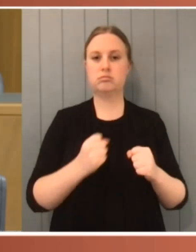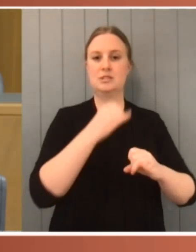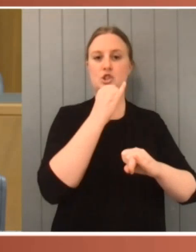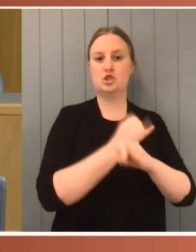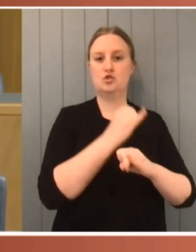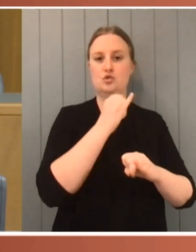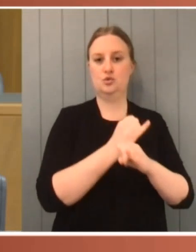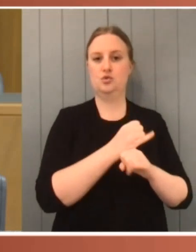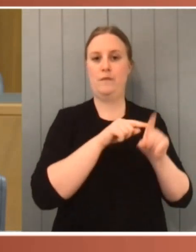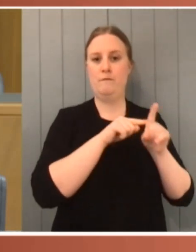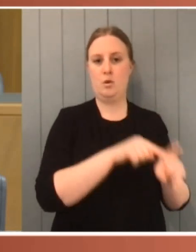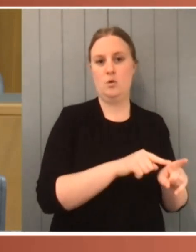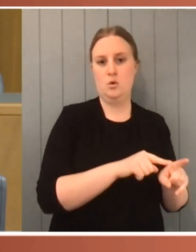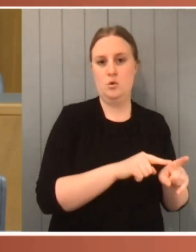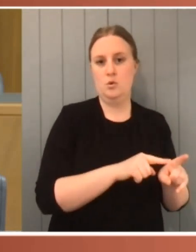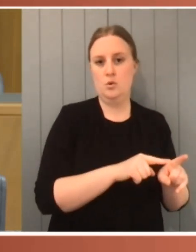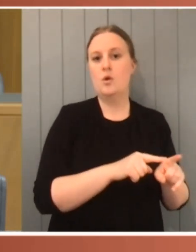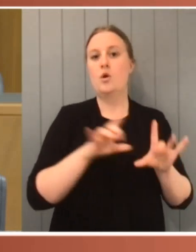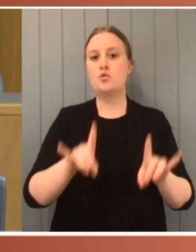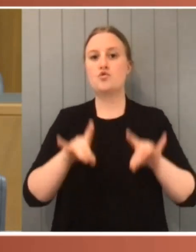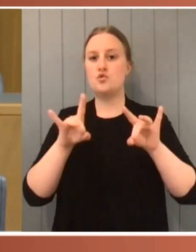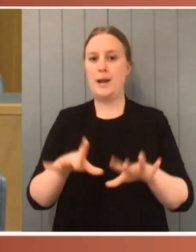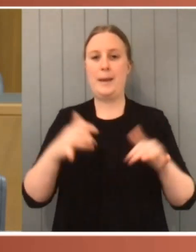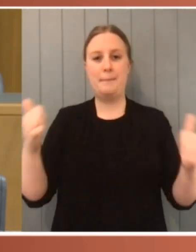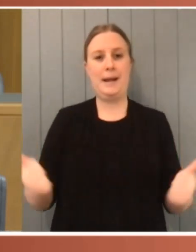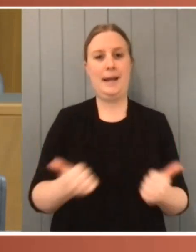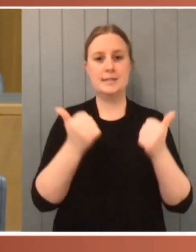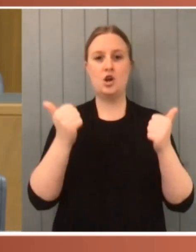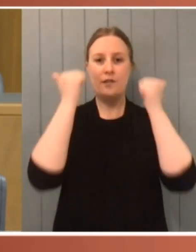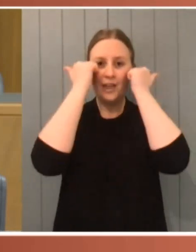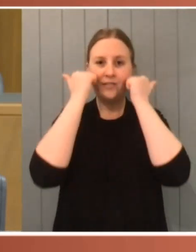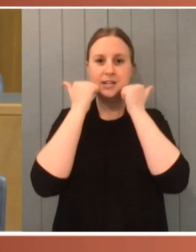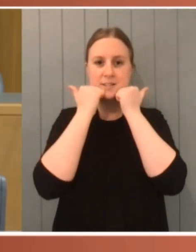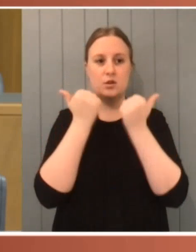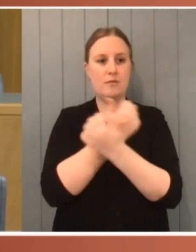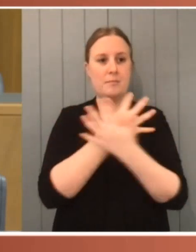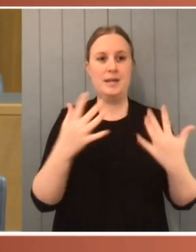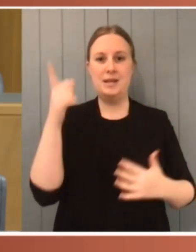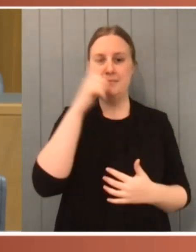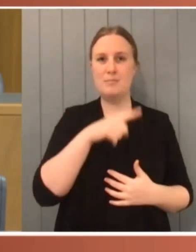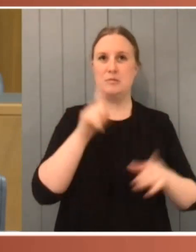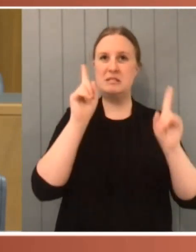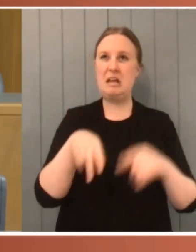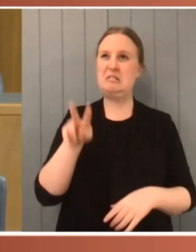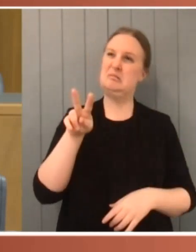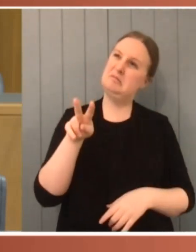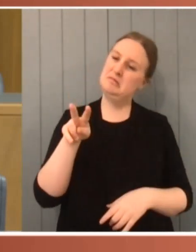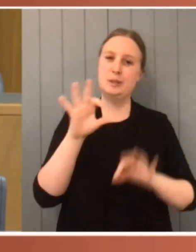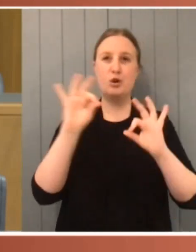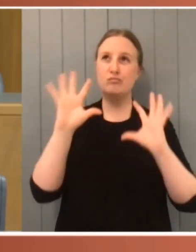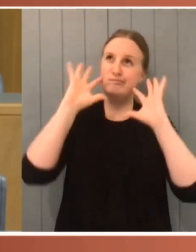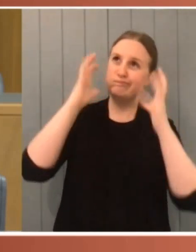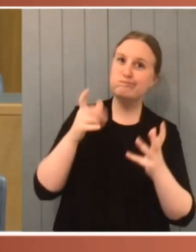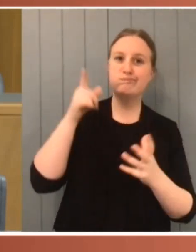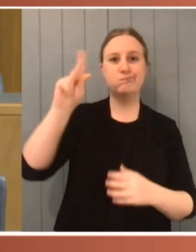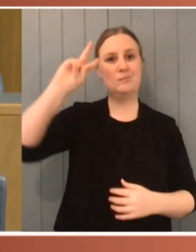evidence in Australia of growing disenchantment with the political system. One thing that helps to put a floor under